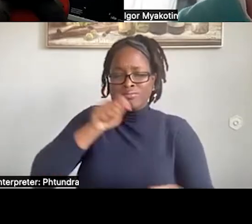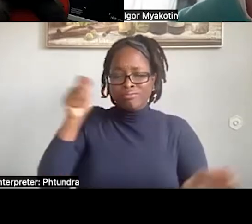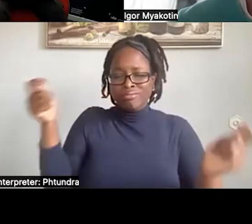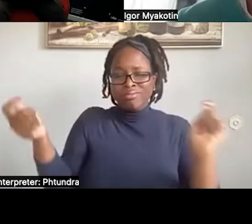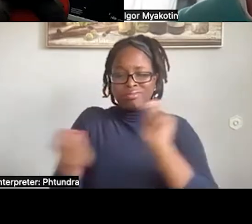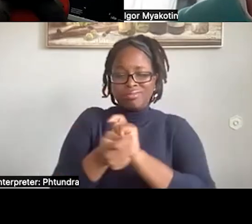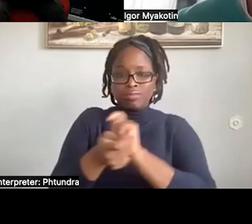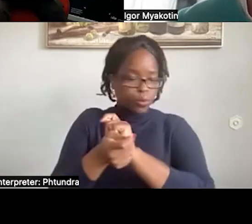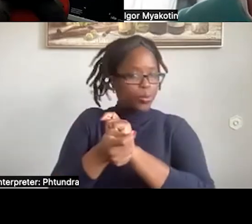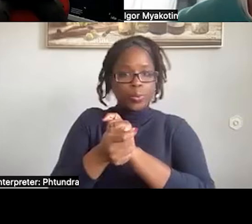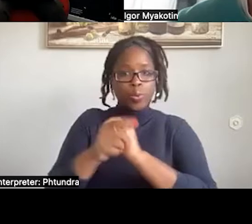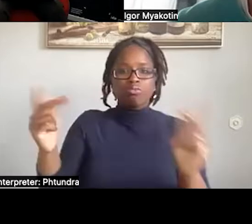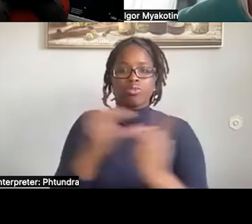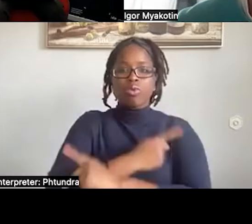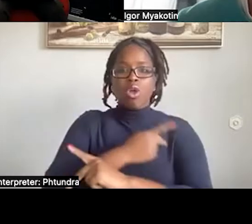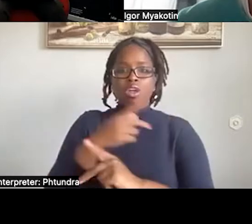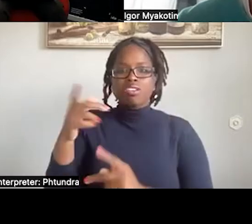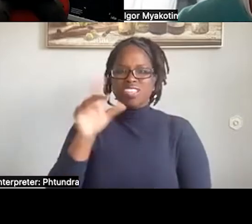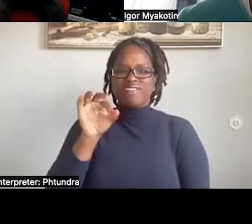February. And